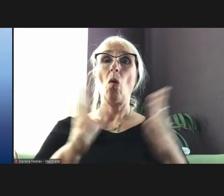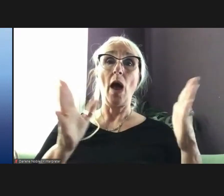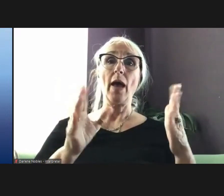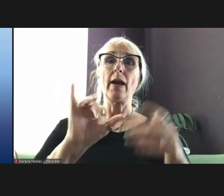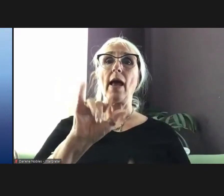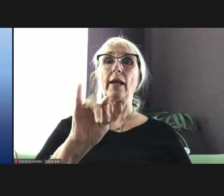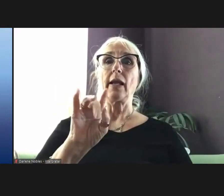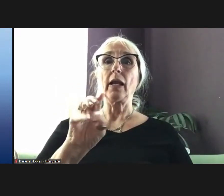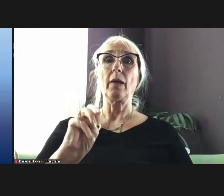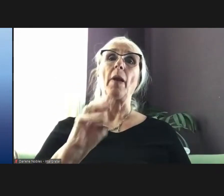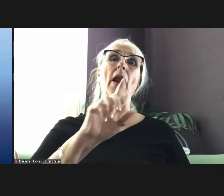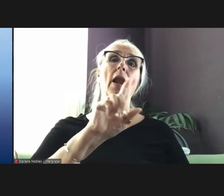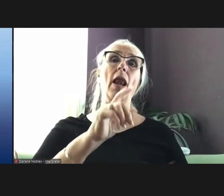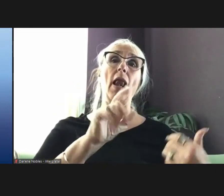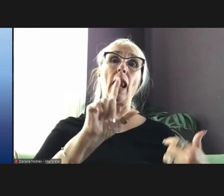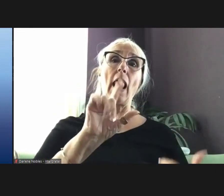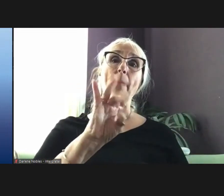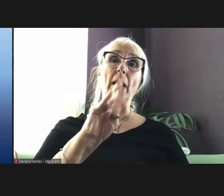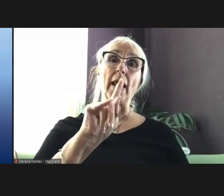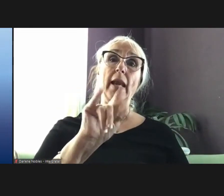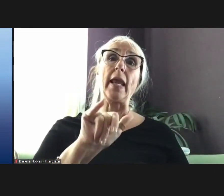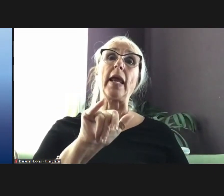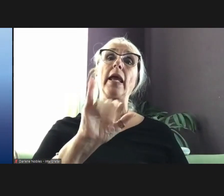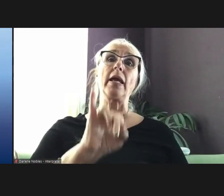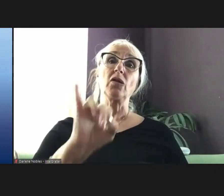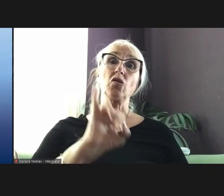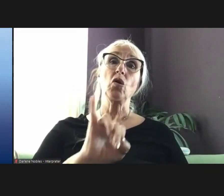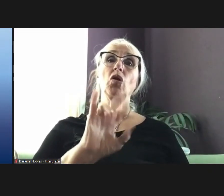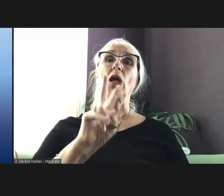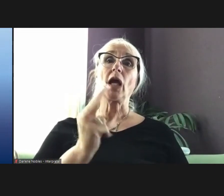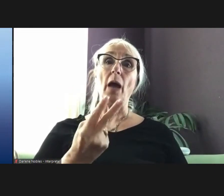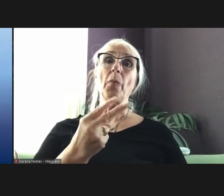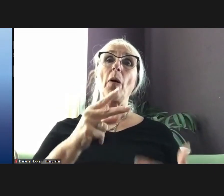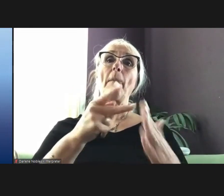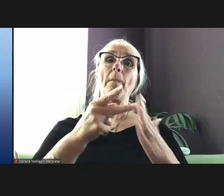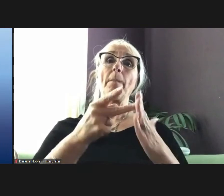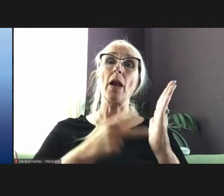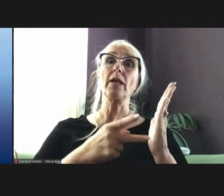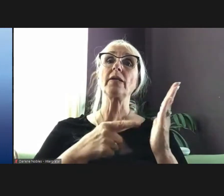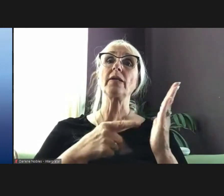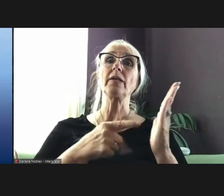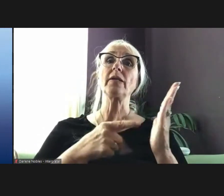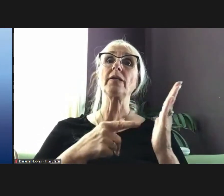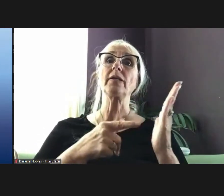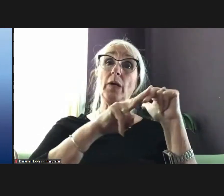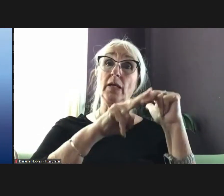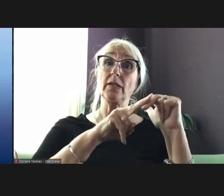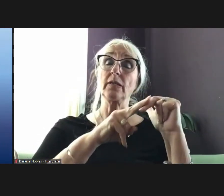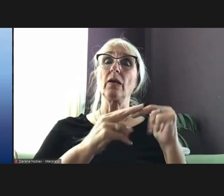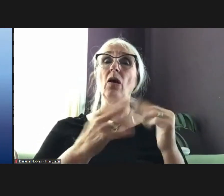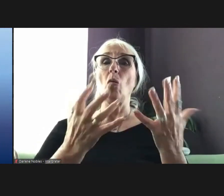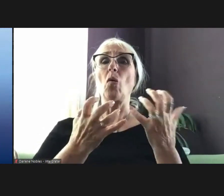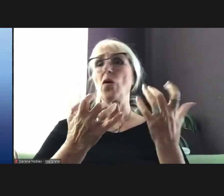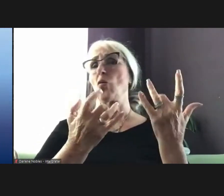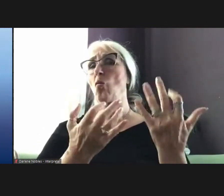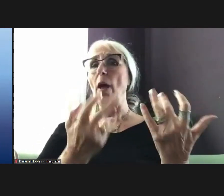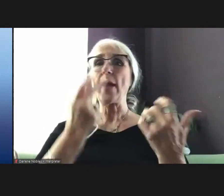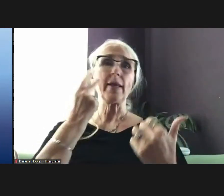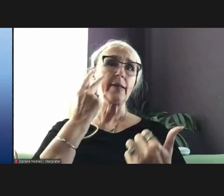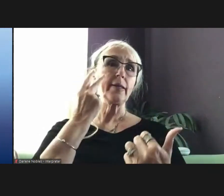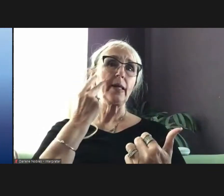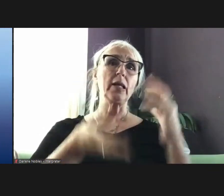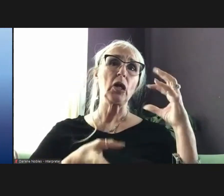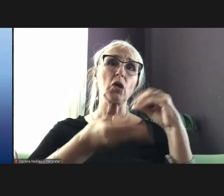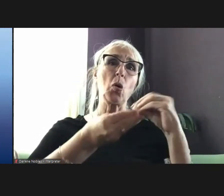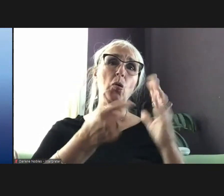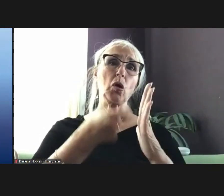liability insurance. There was a couple of our policies that increased mid-year. We wanted to wait and see where the total cost all fell